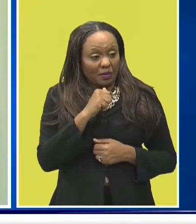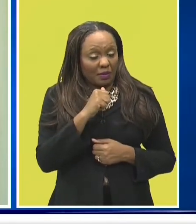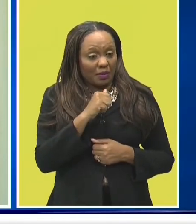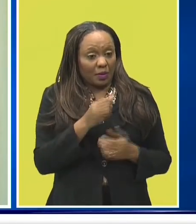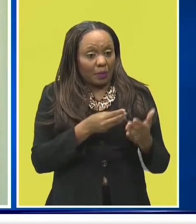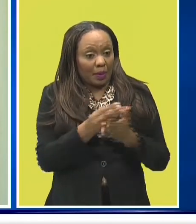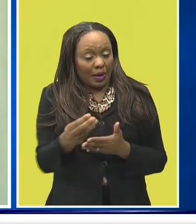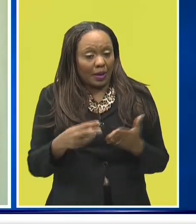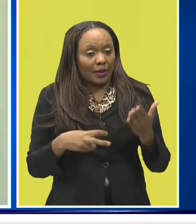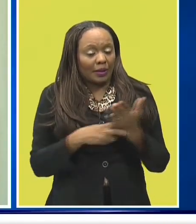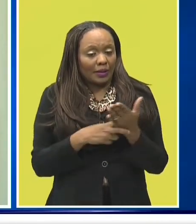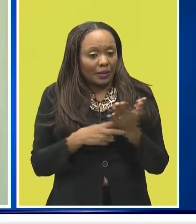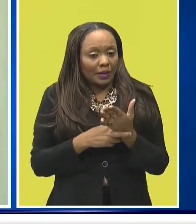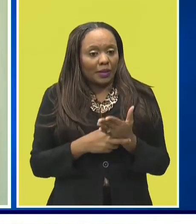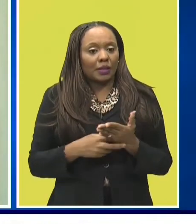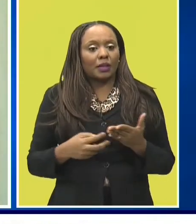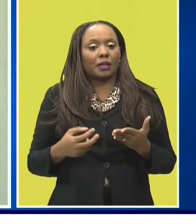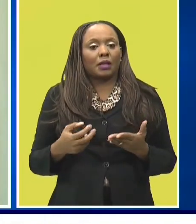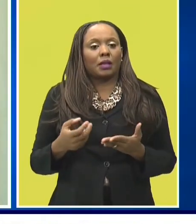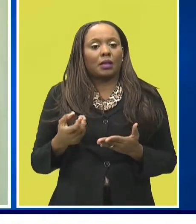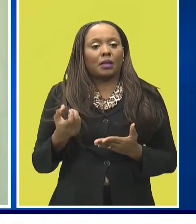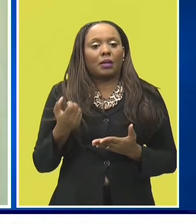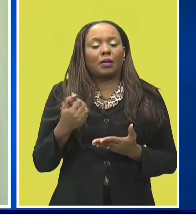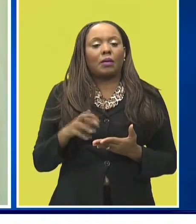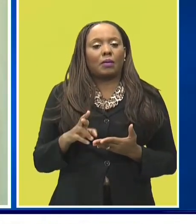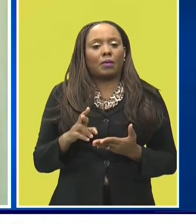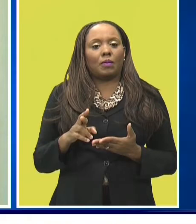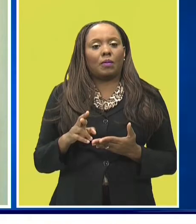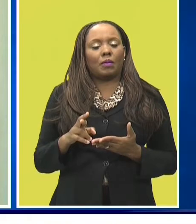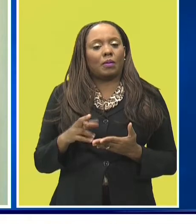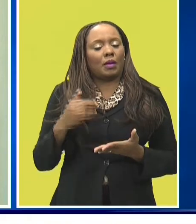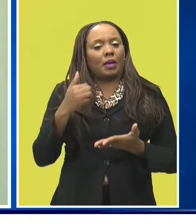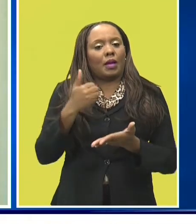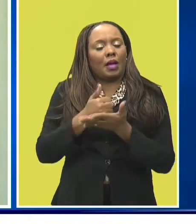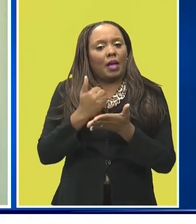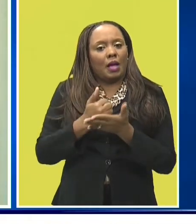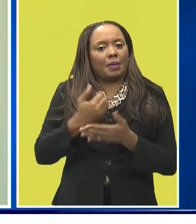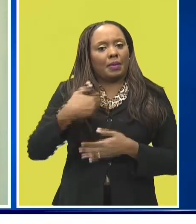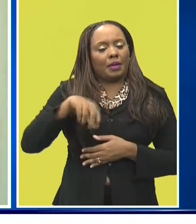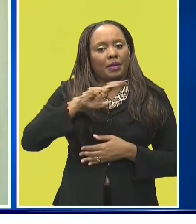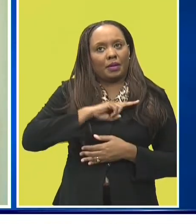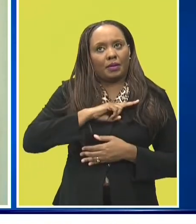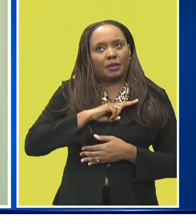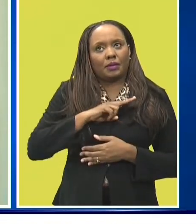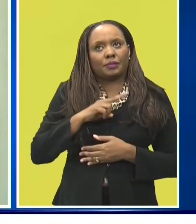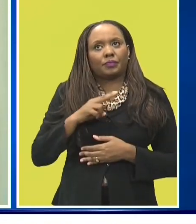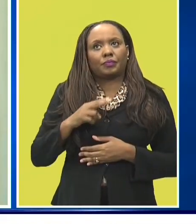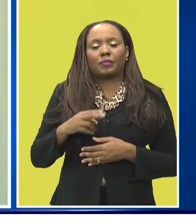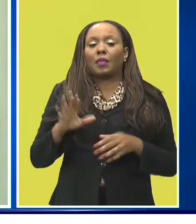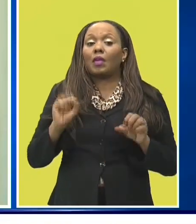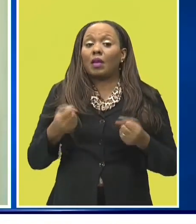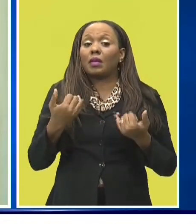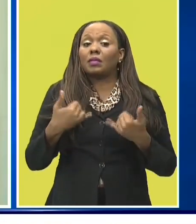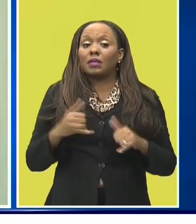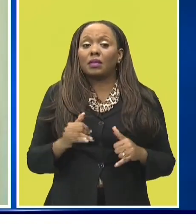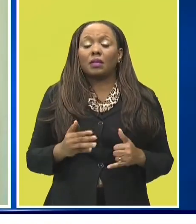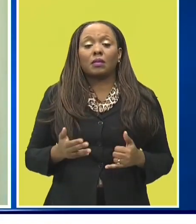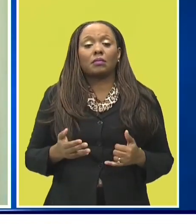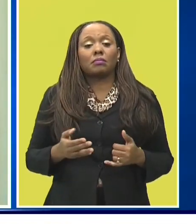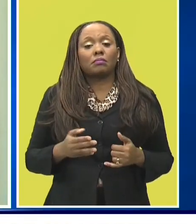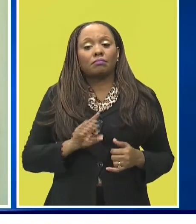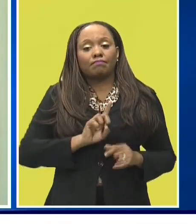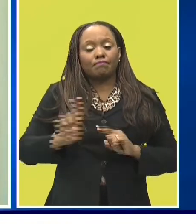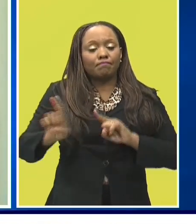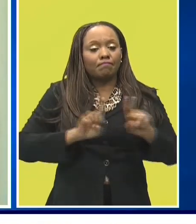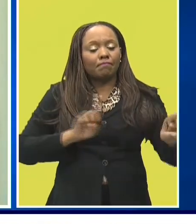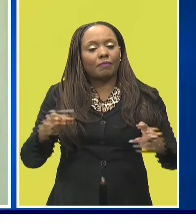purchasing a ticket or contribute by putting some of the infrastructure in place, come out and make a contribution to these